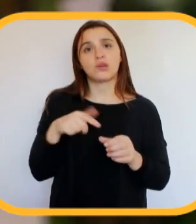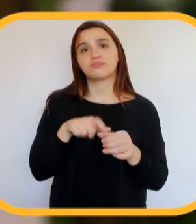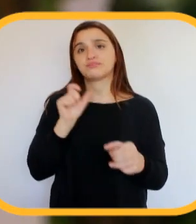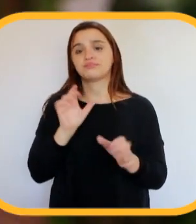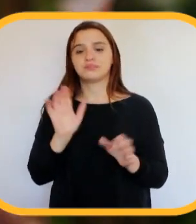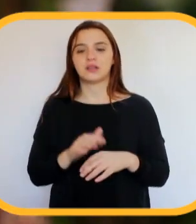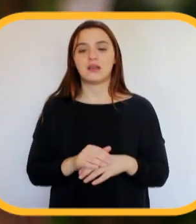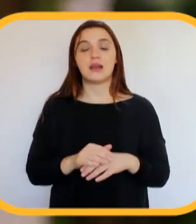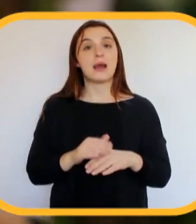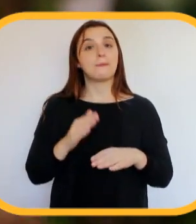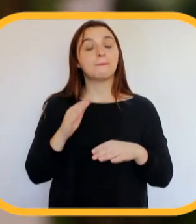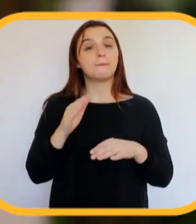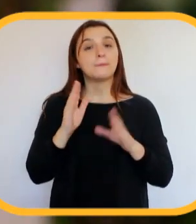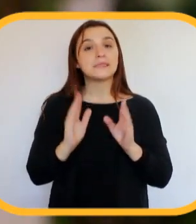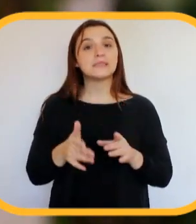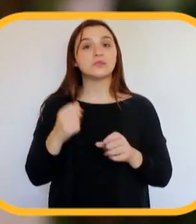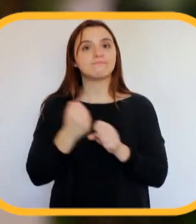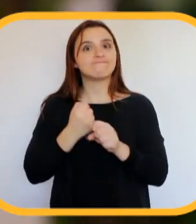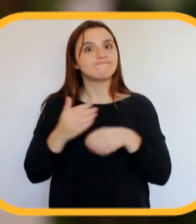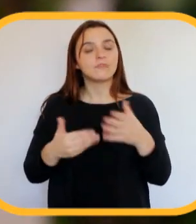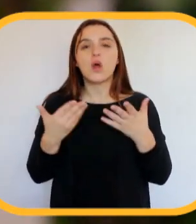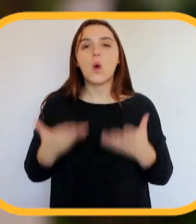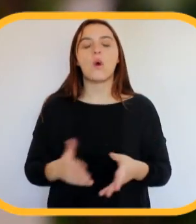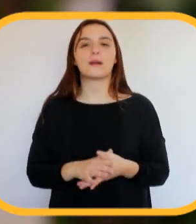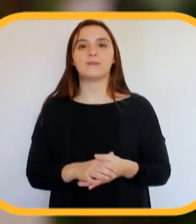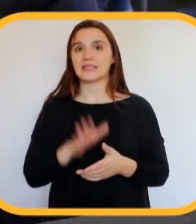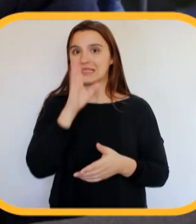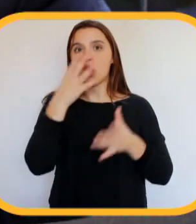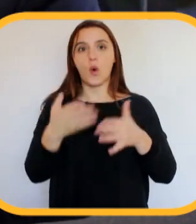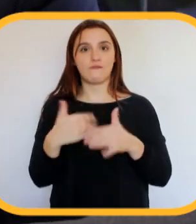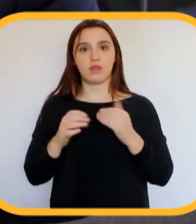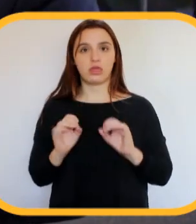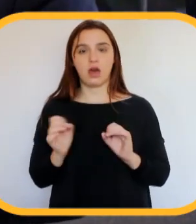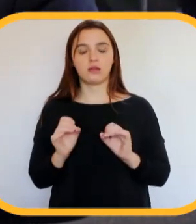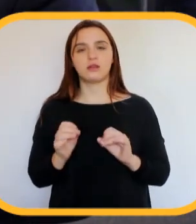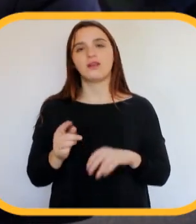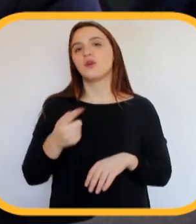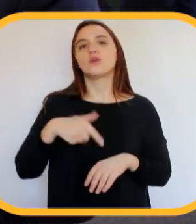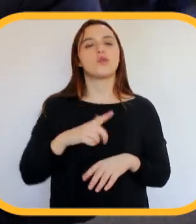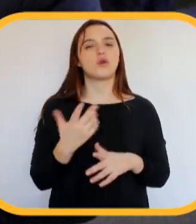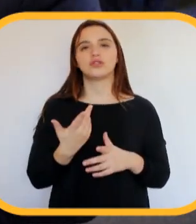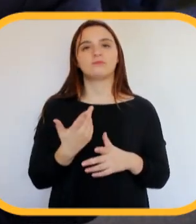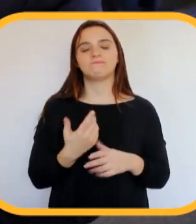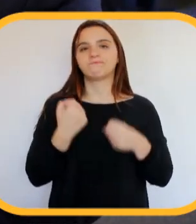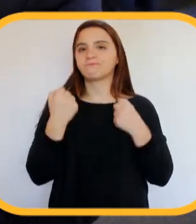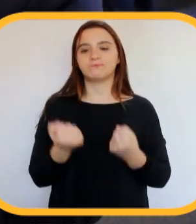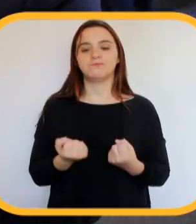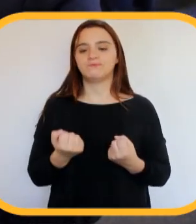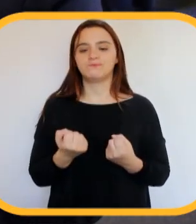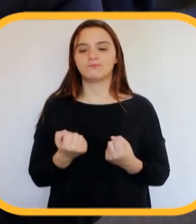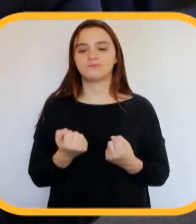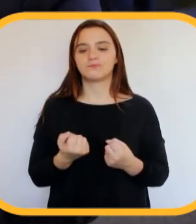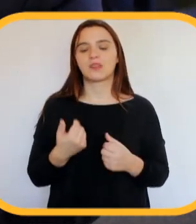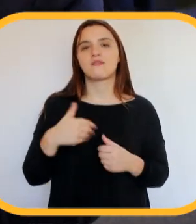working here. We need to act now, because if we are not acting now, we are not going to be